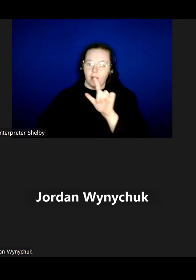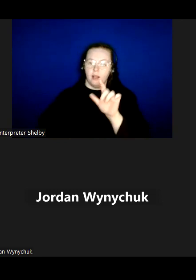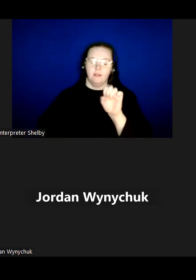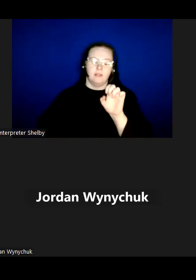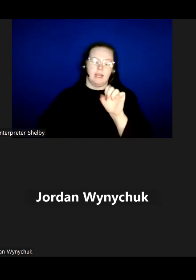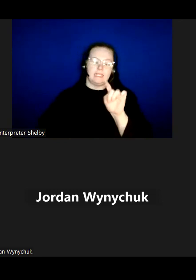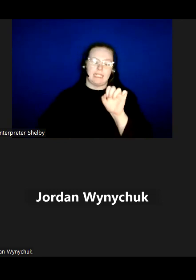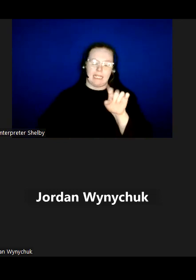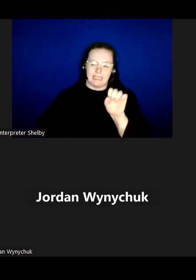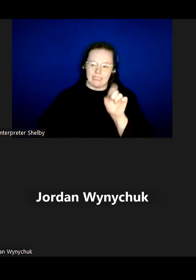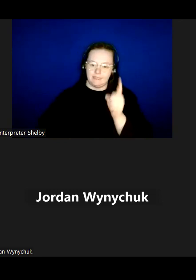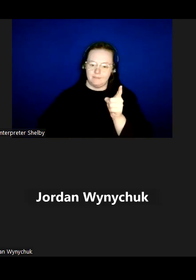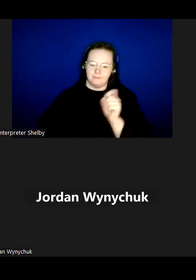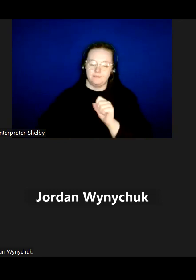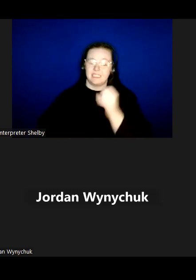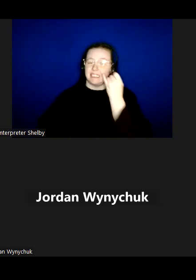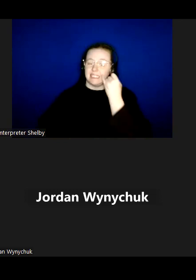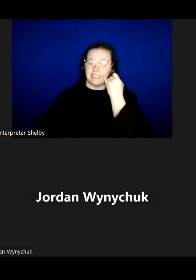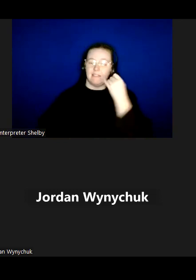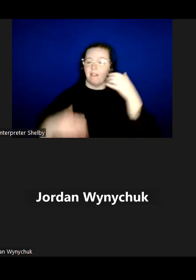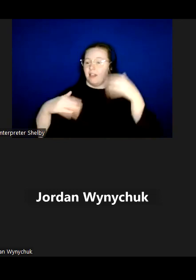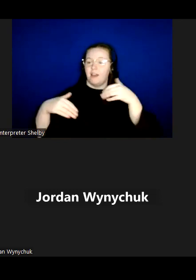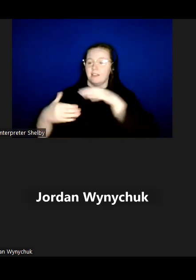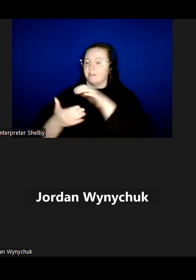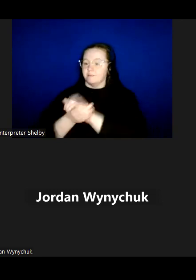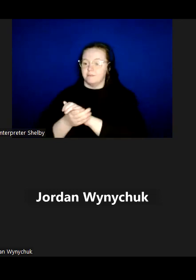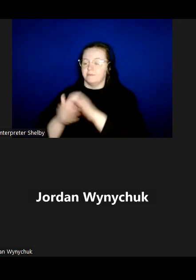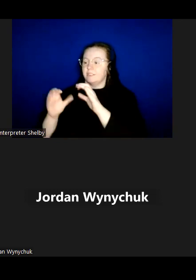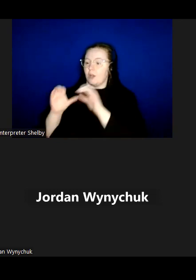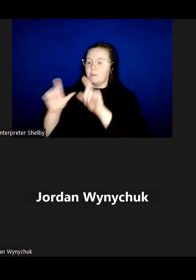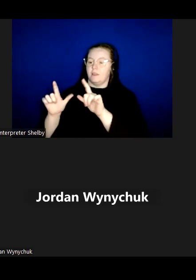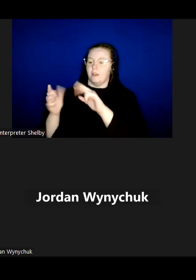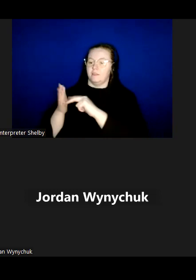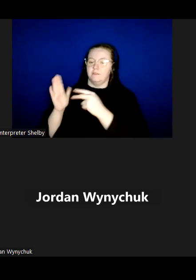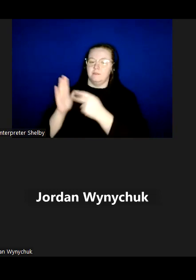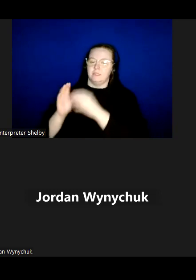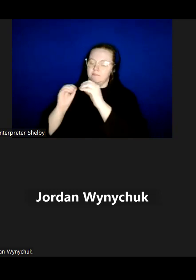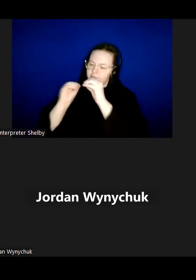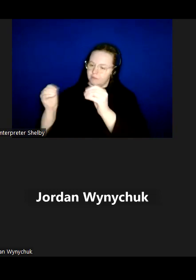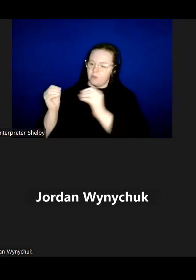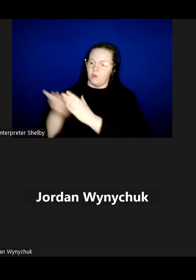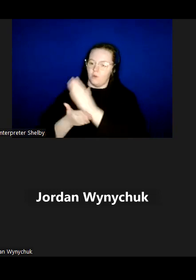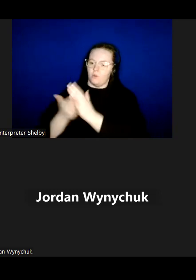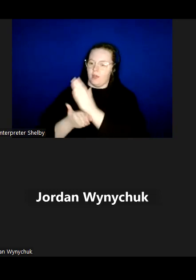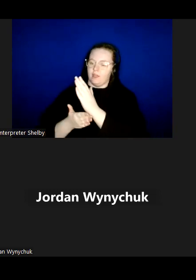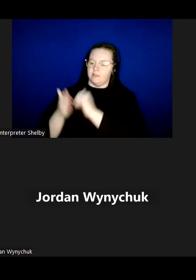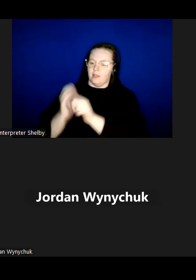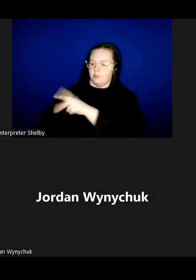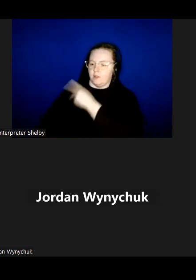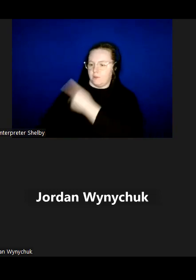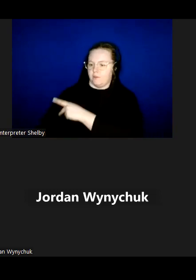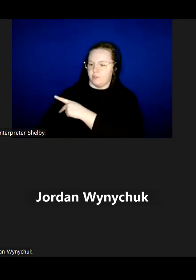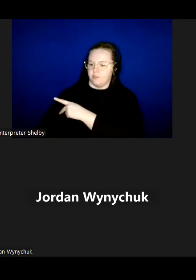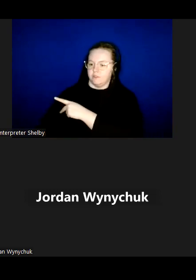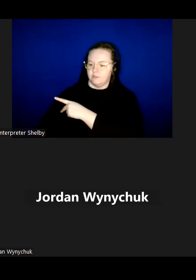So if you are non-married or you're living common law, you do not have any rights at the provincial level in relation